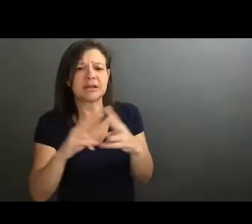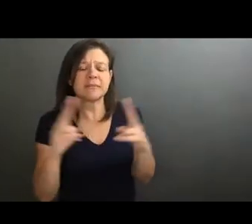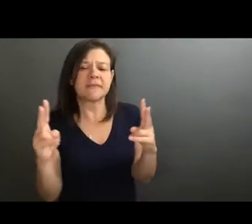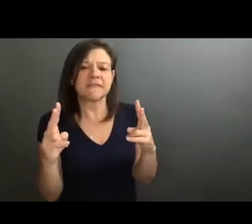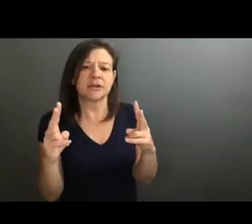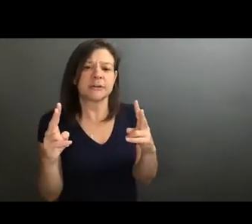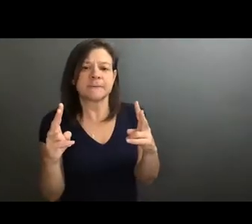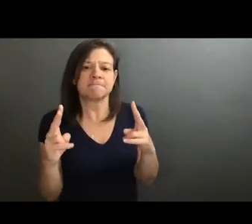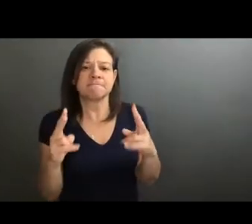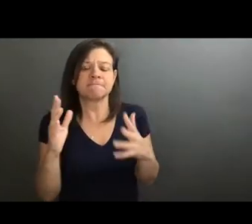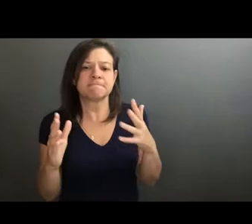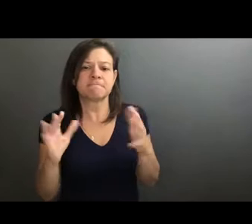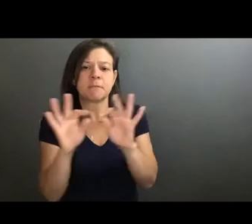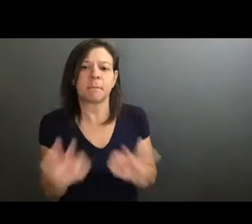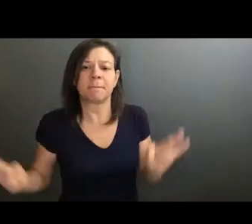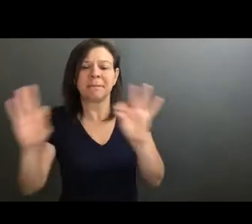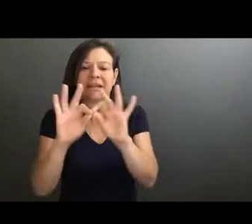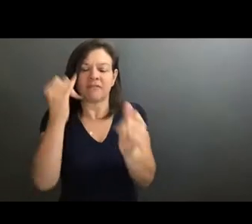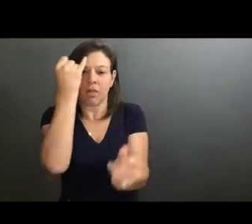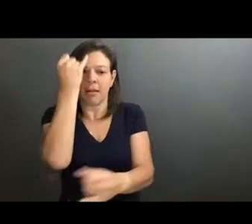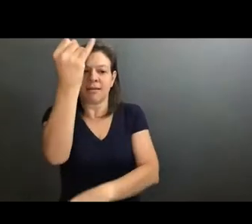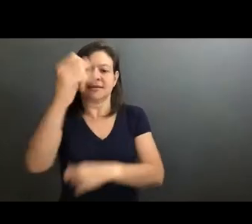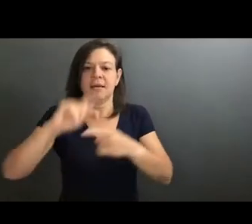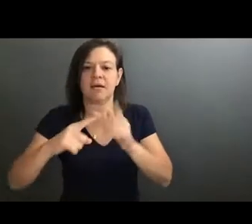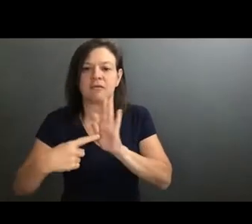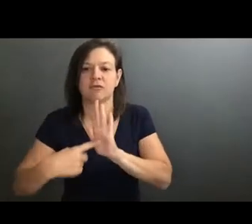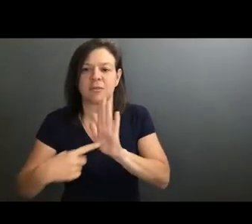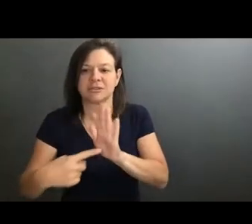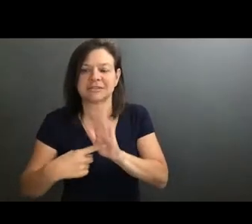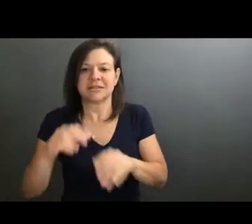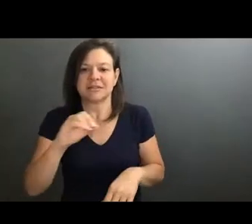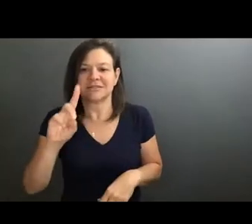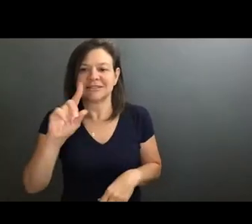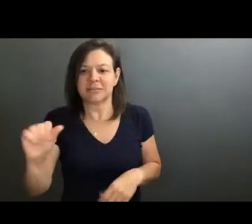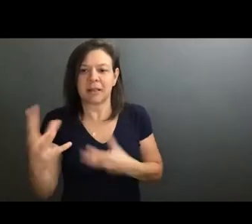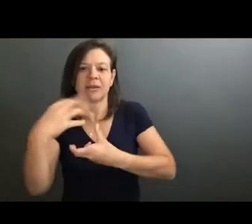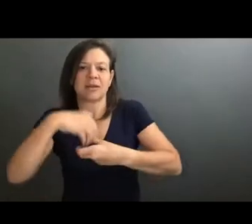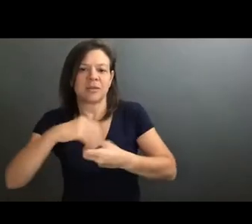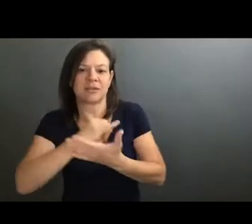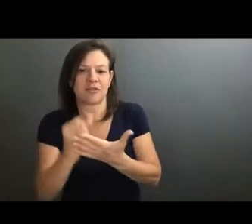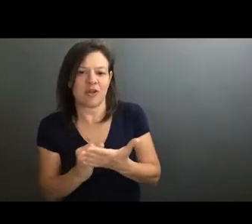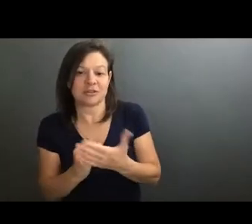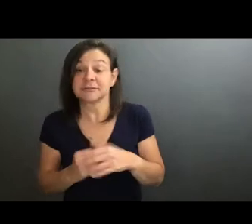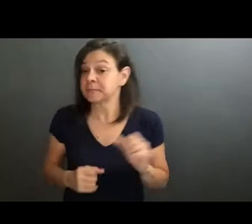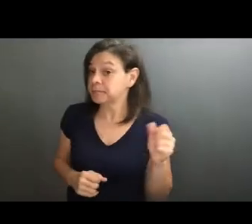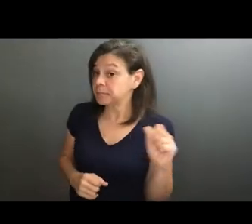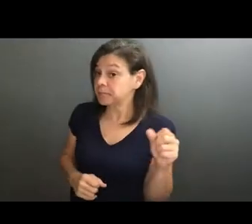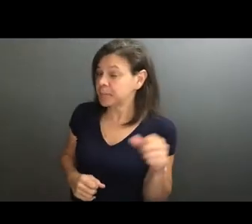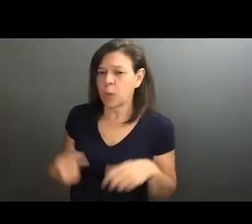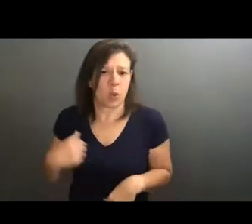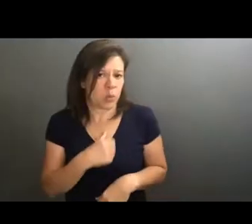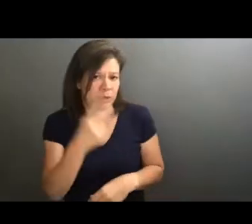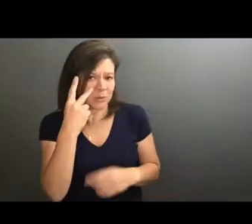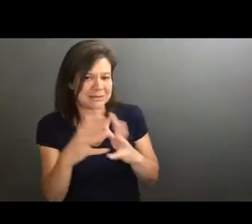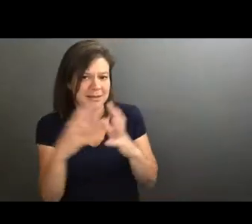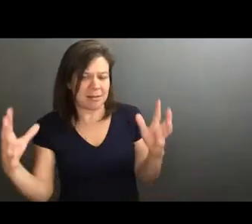meaningful idea of representation of disabilities within the arts. We don't see a lot